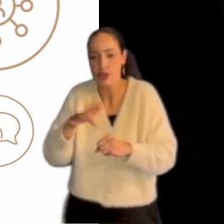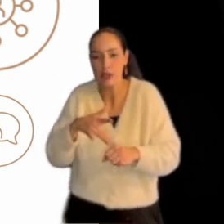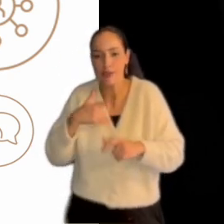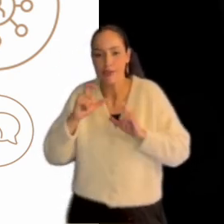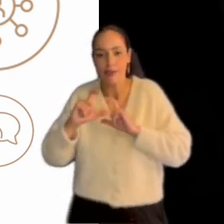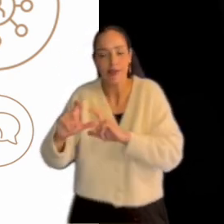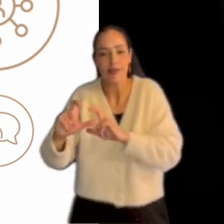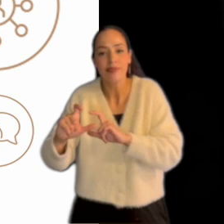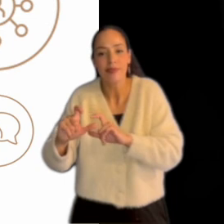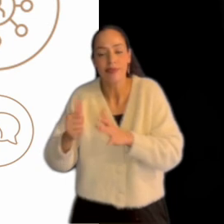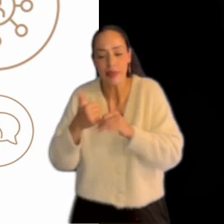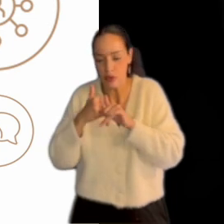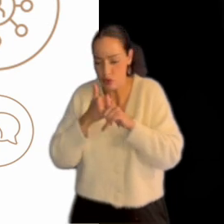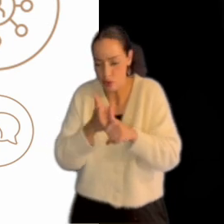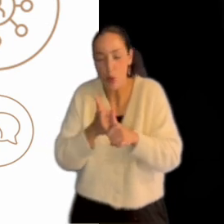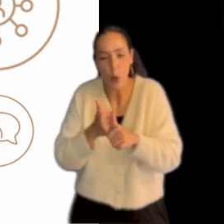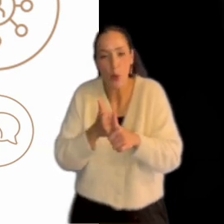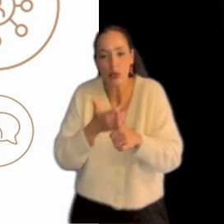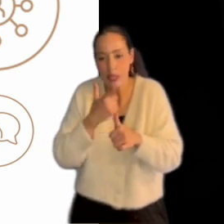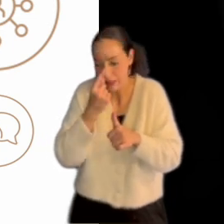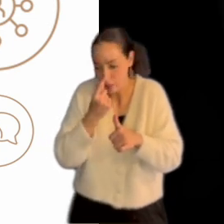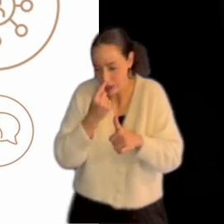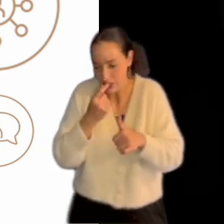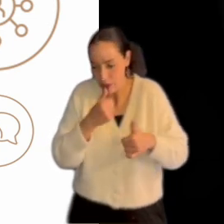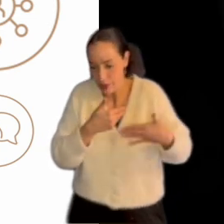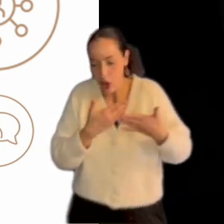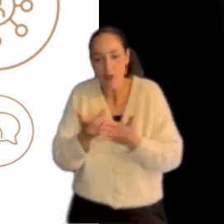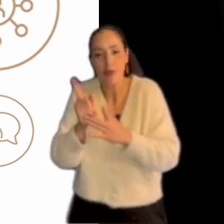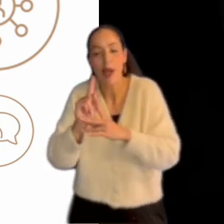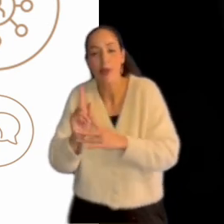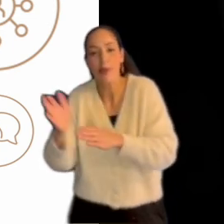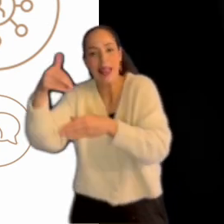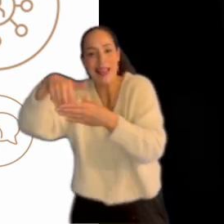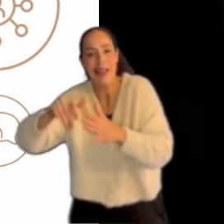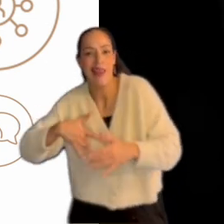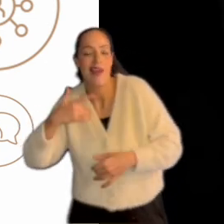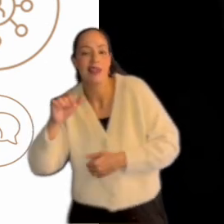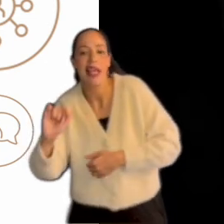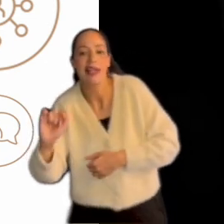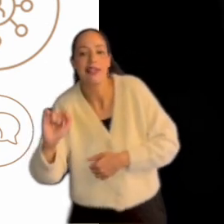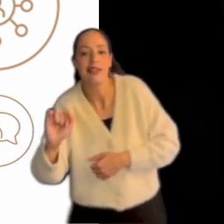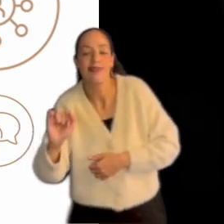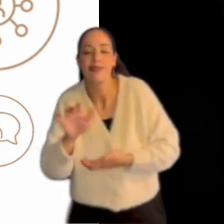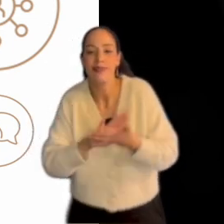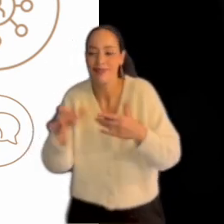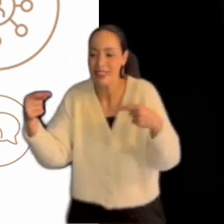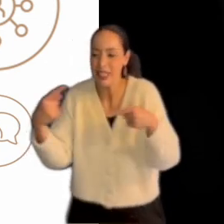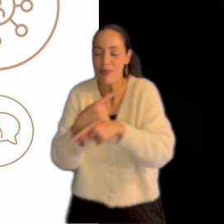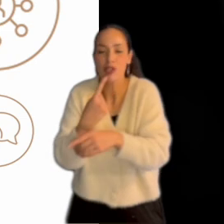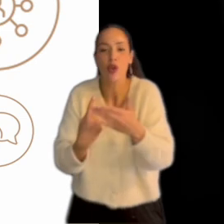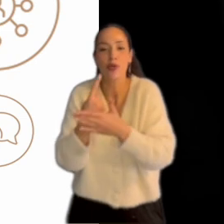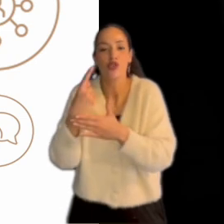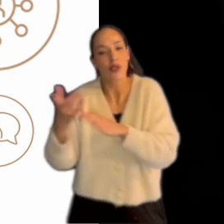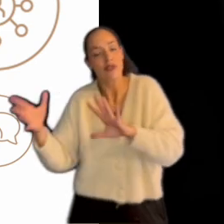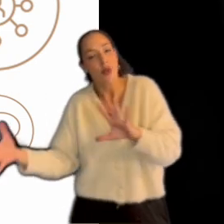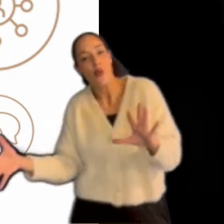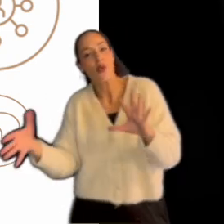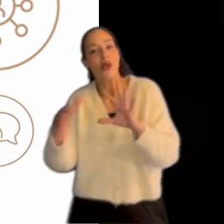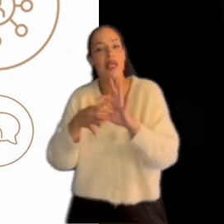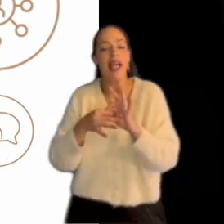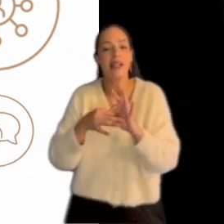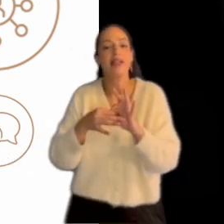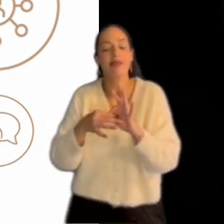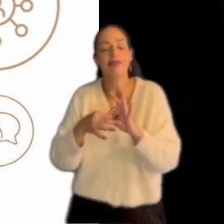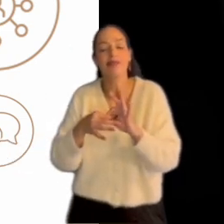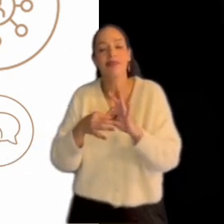opportunities for reconnection beyond what is directly provided by practitioners. Whilst the bond which is formed between practitioner and survivor is